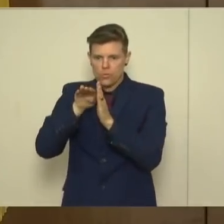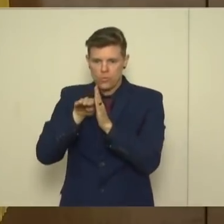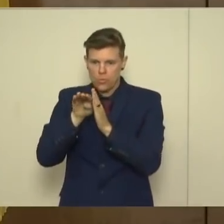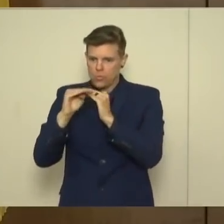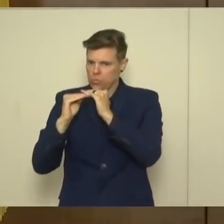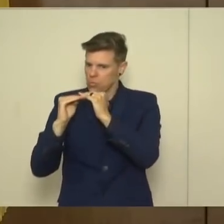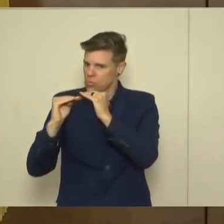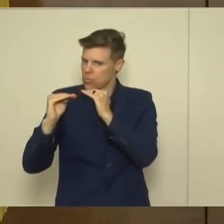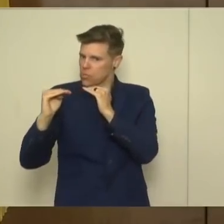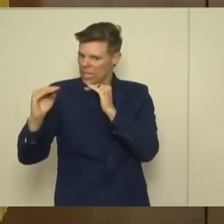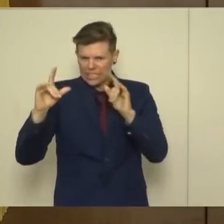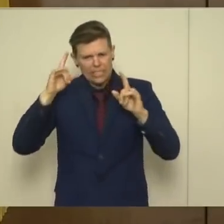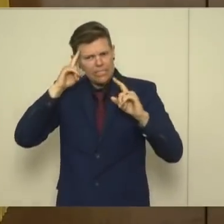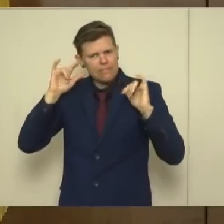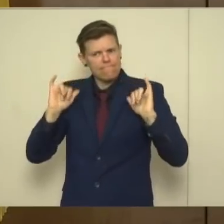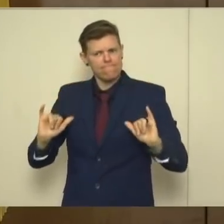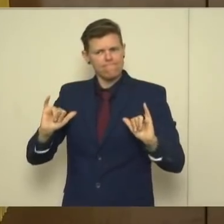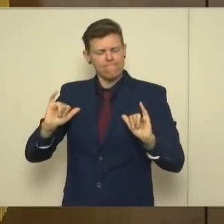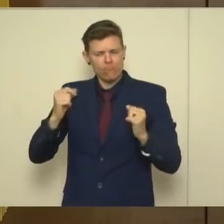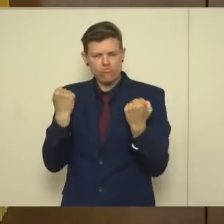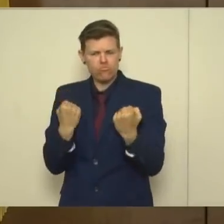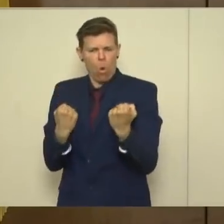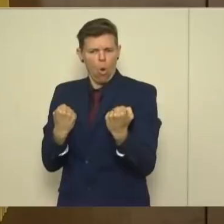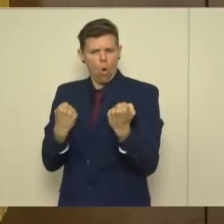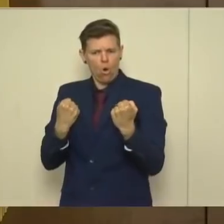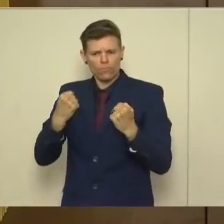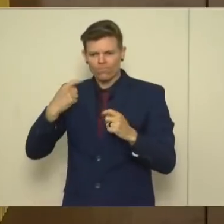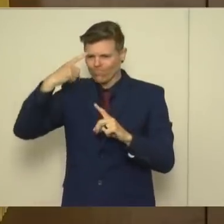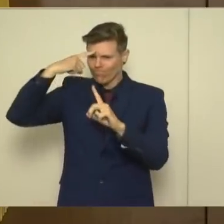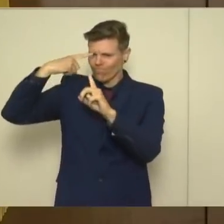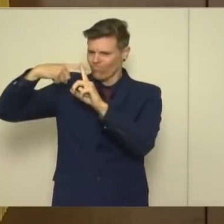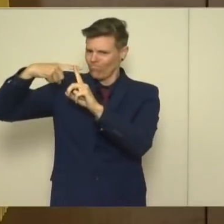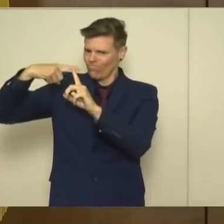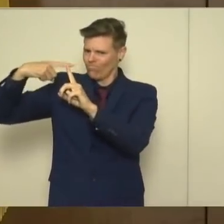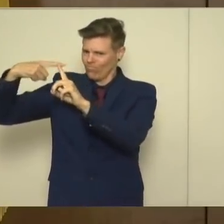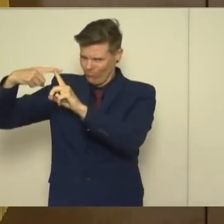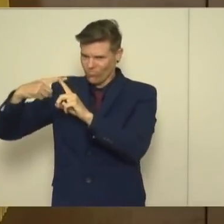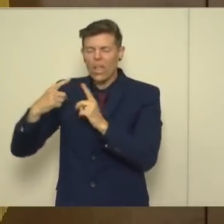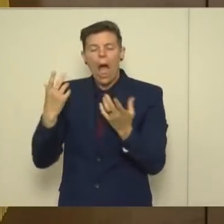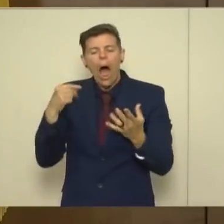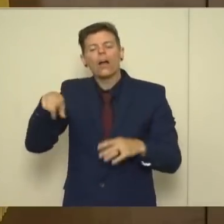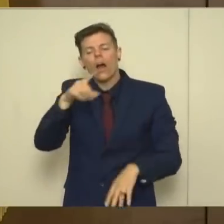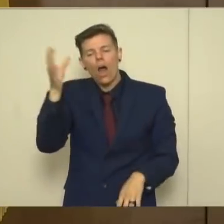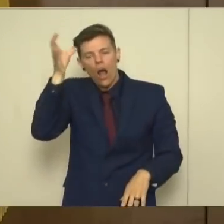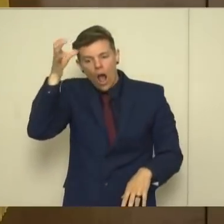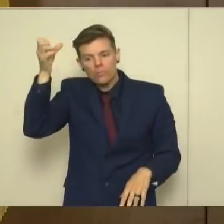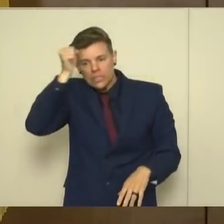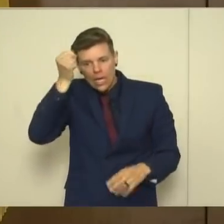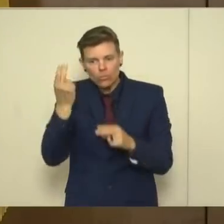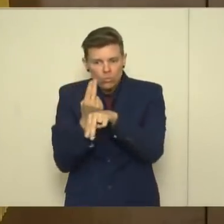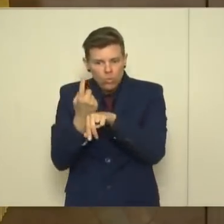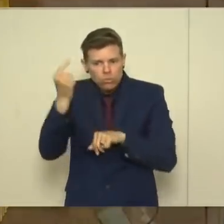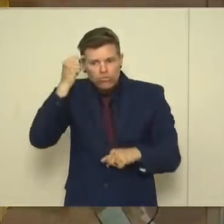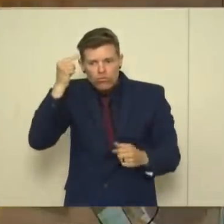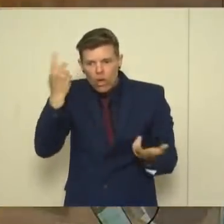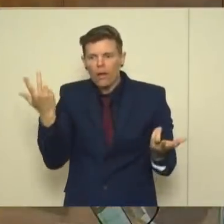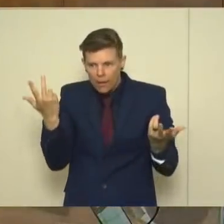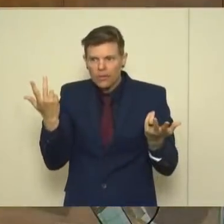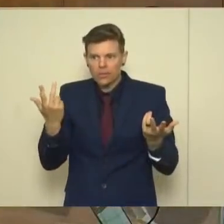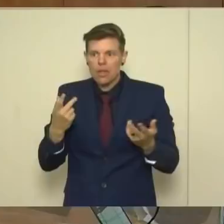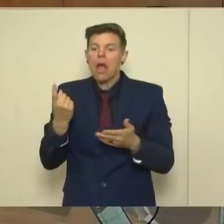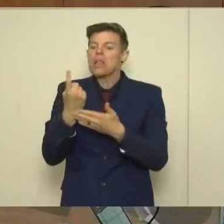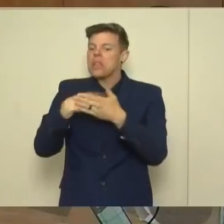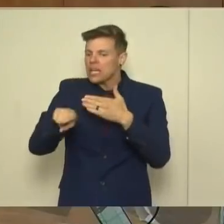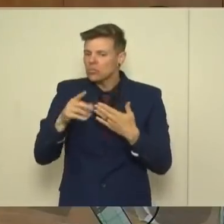be safe, practical, and pragmatic. But you should ask this question again, I think, even next week. Thank